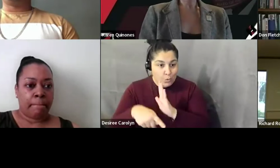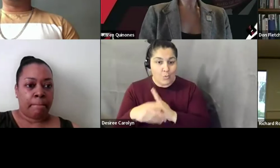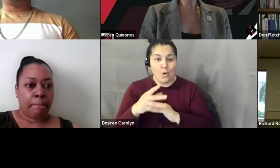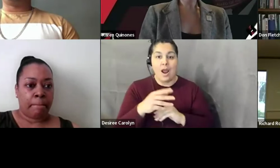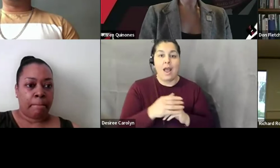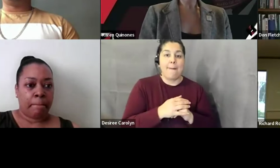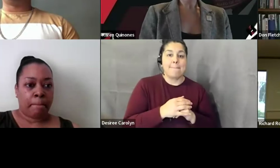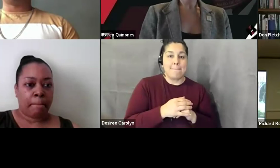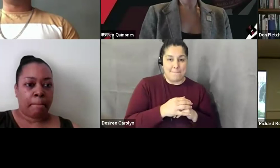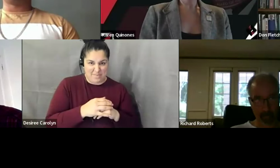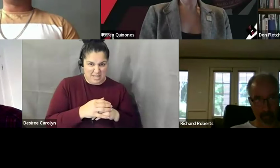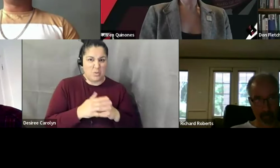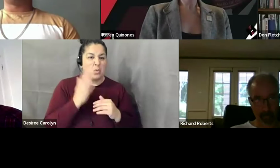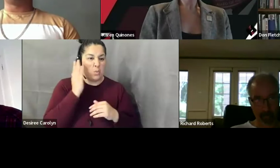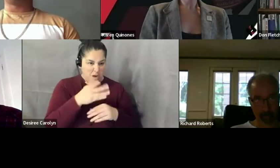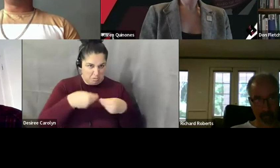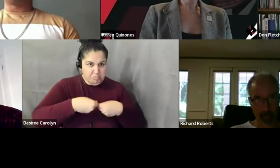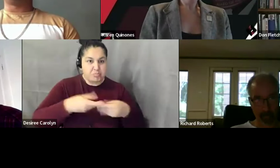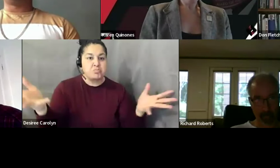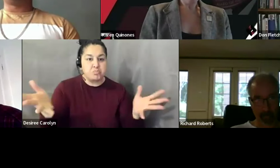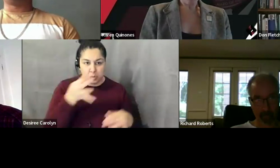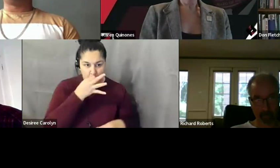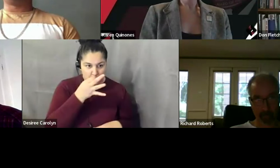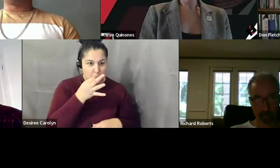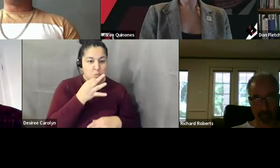the course of the next couple of days.